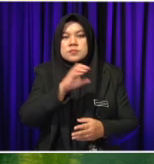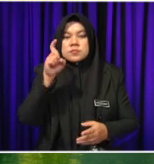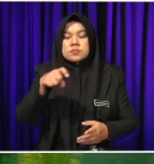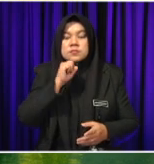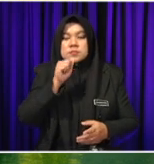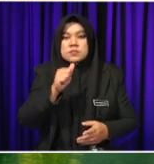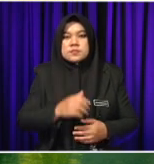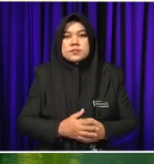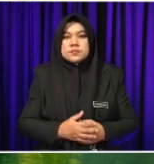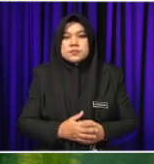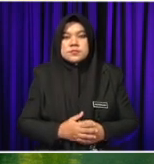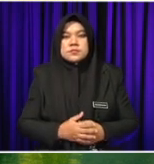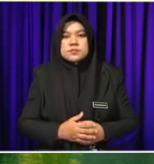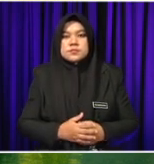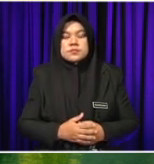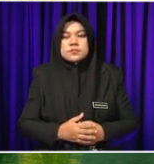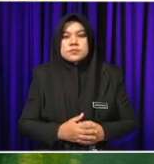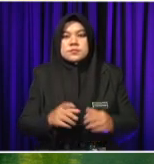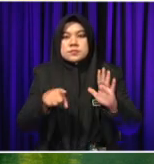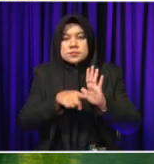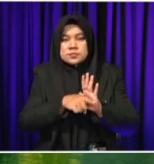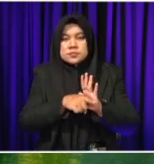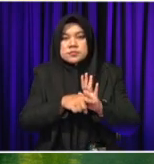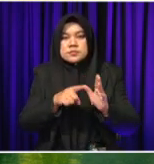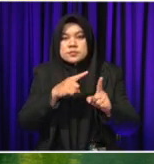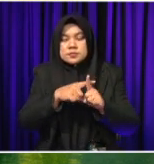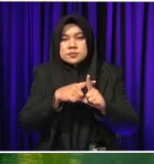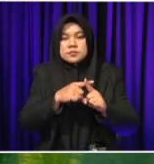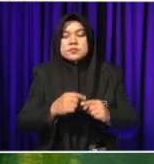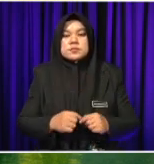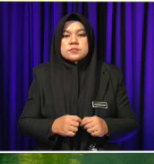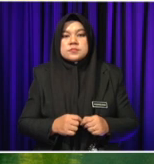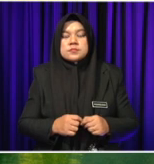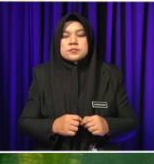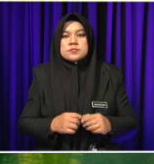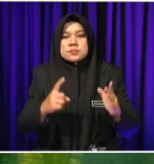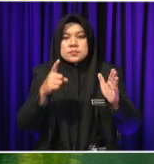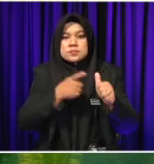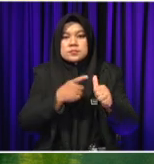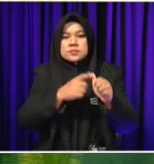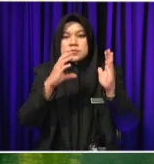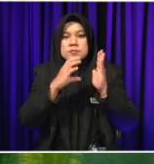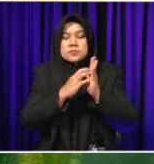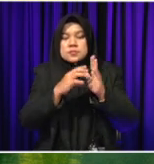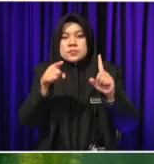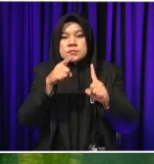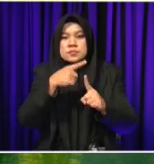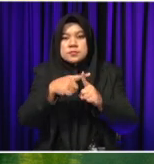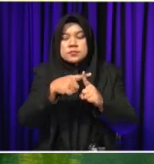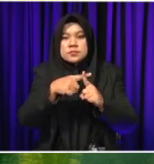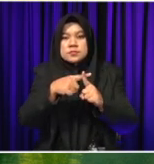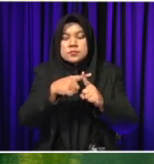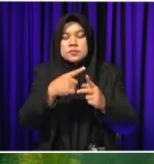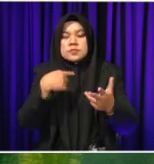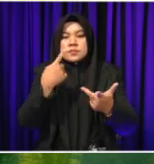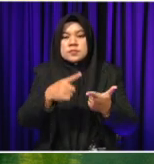next colour. That is yellow, giving you positivity and advantages. Now, the first stanza, something positive, supreme gift. And the